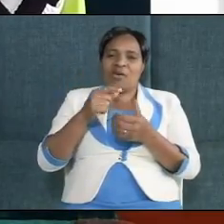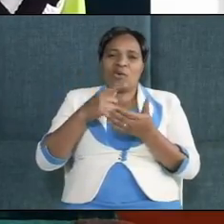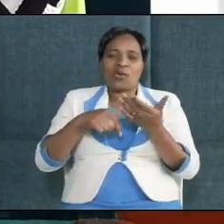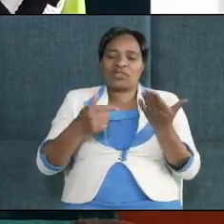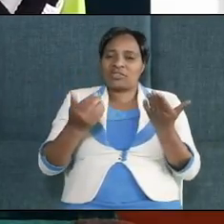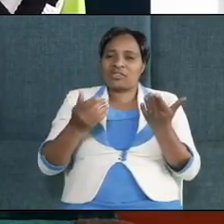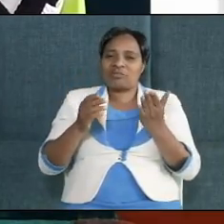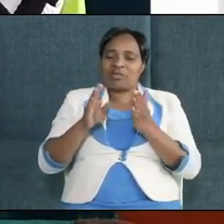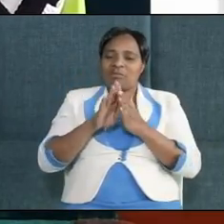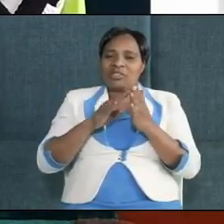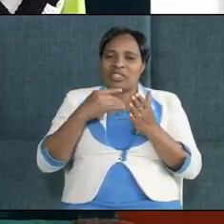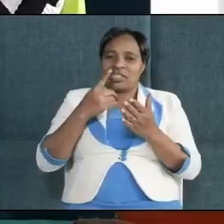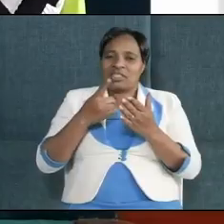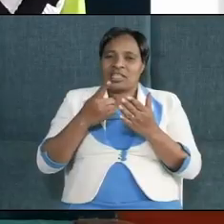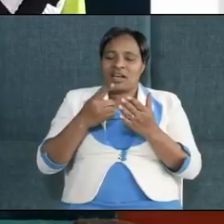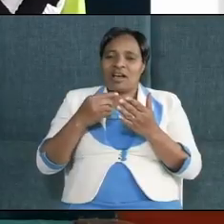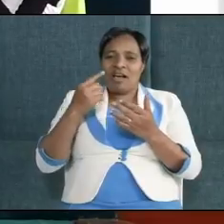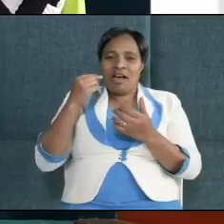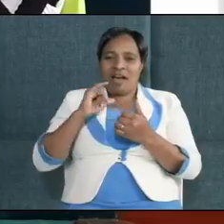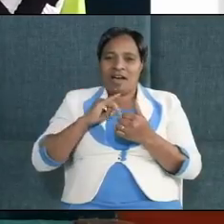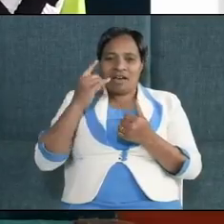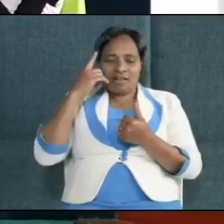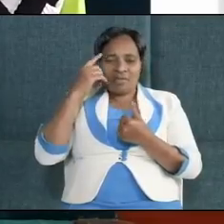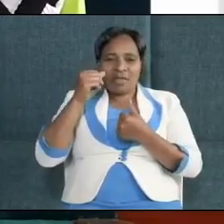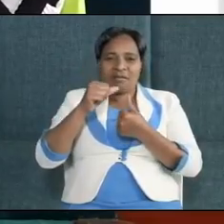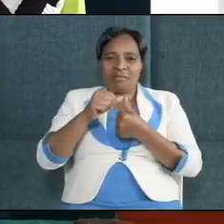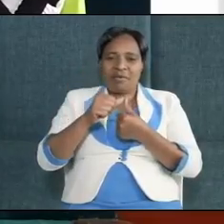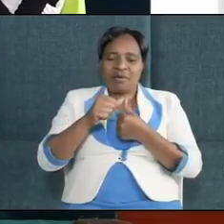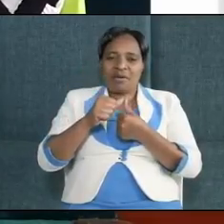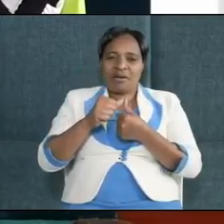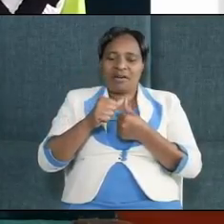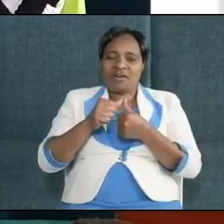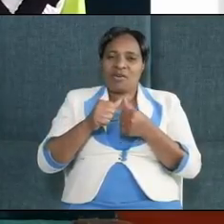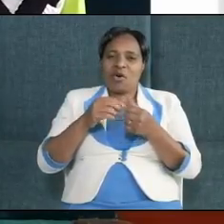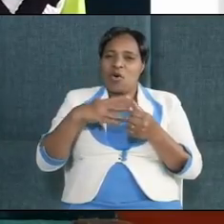has done, I'll never go back